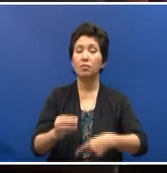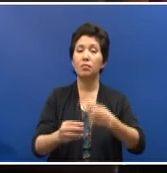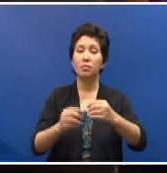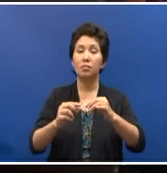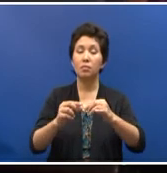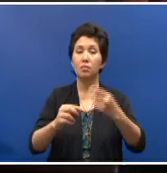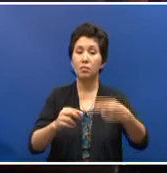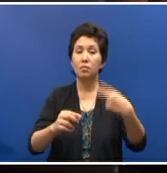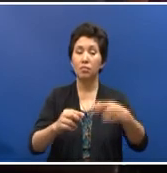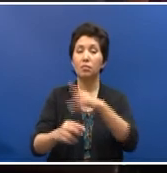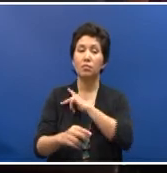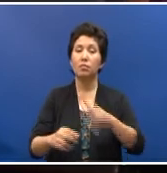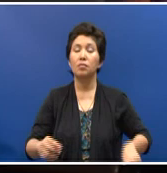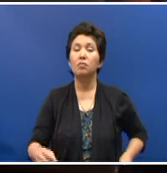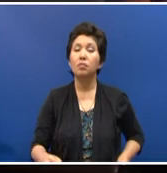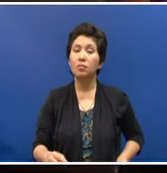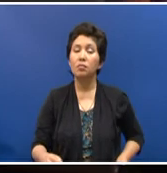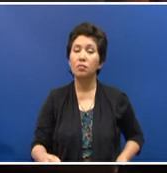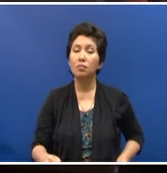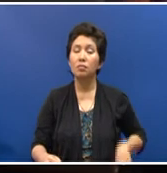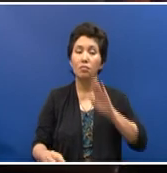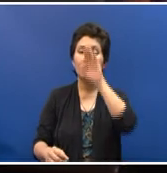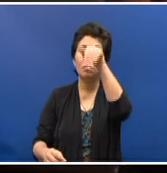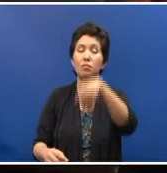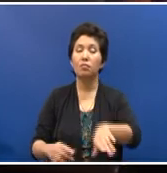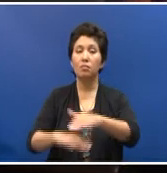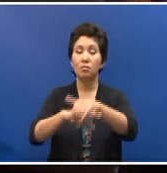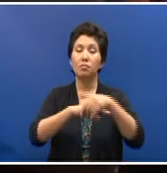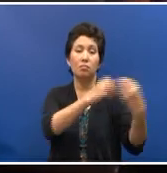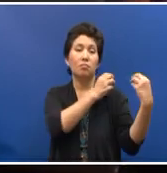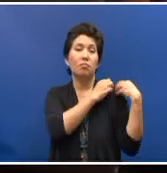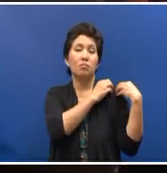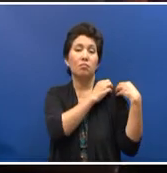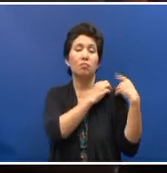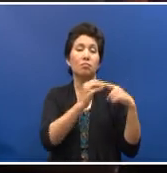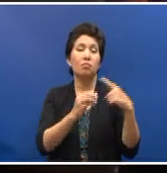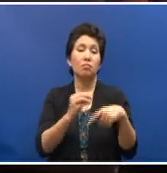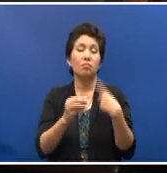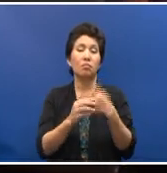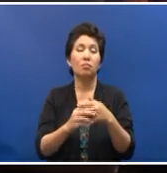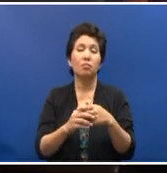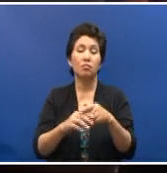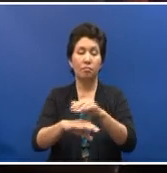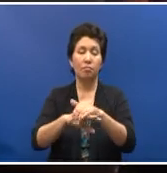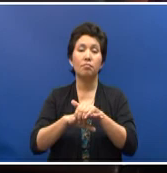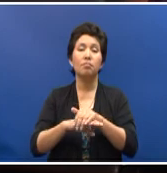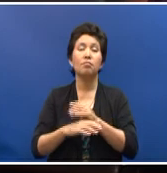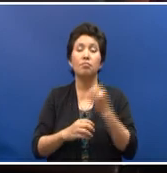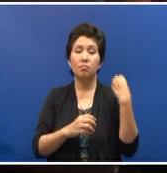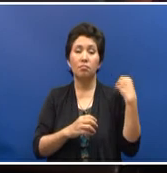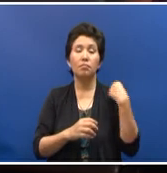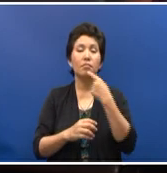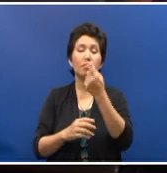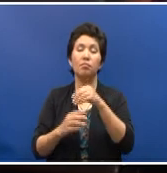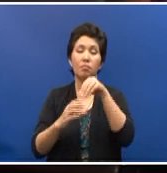story of King Mongkut and the British officer. Okay, so when British officers said that in